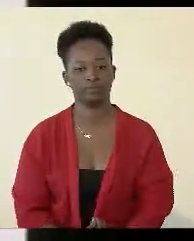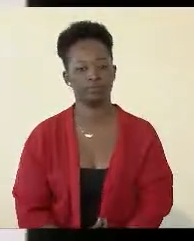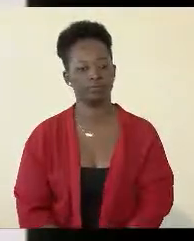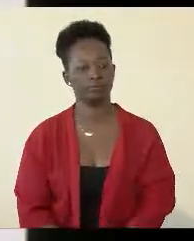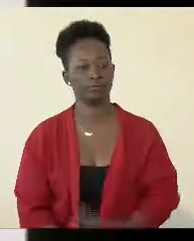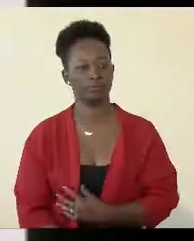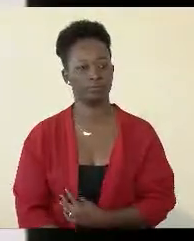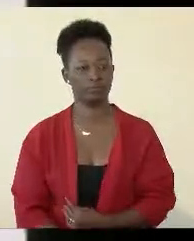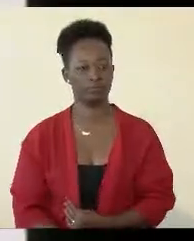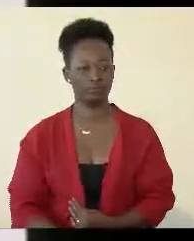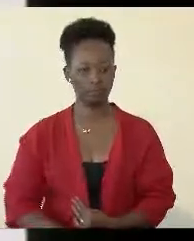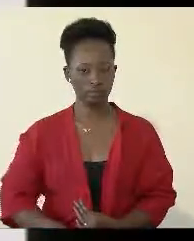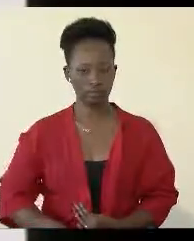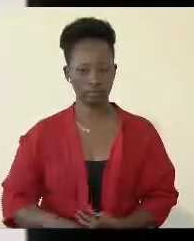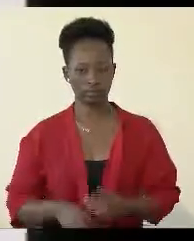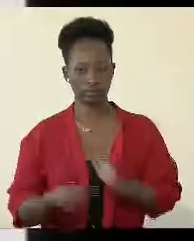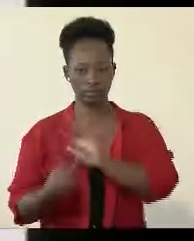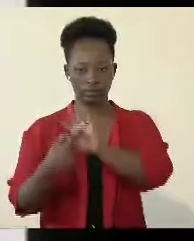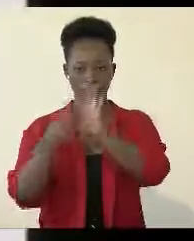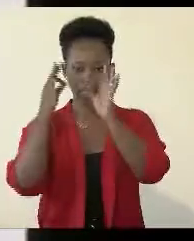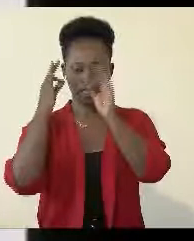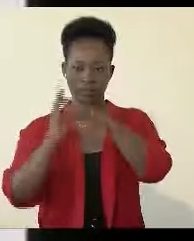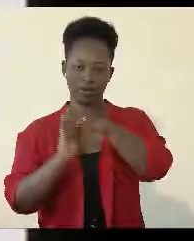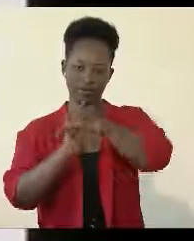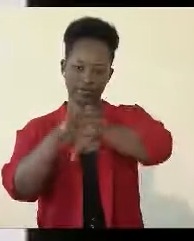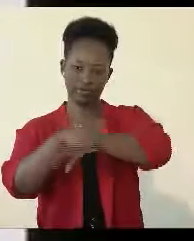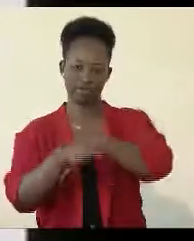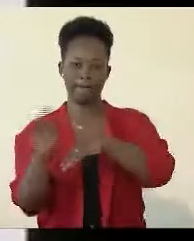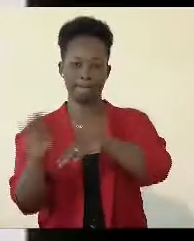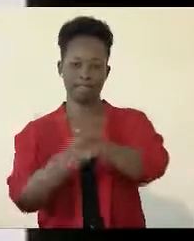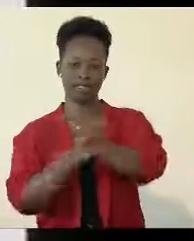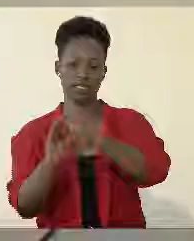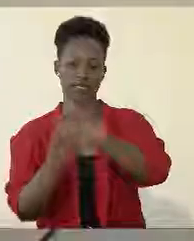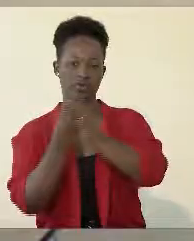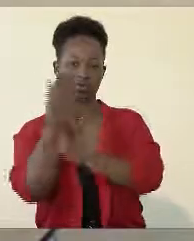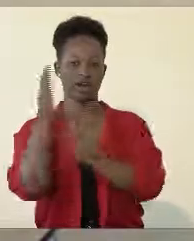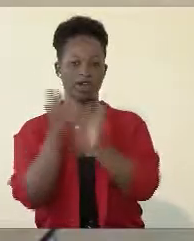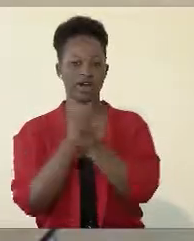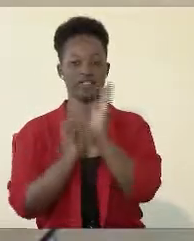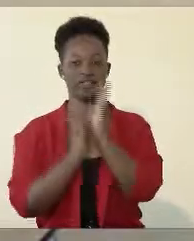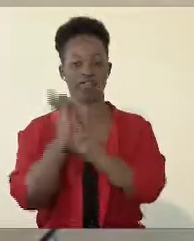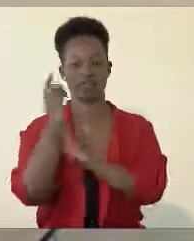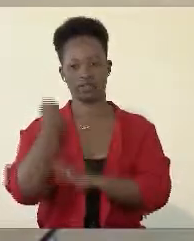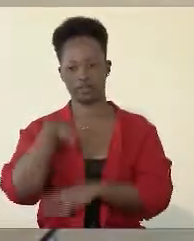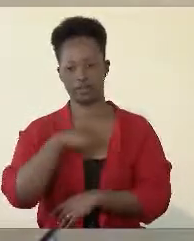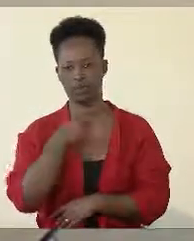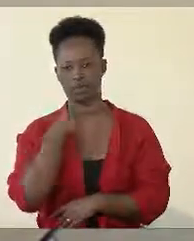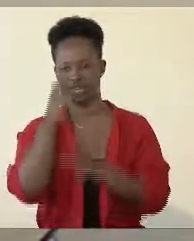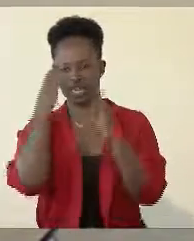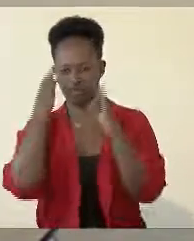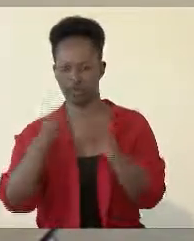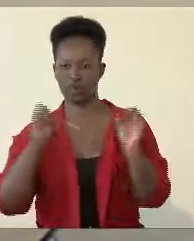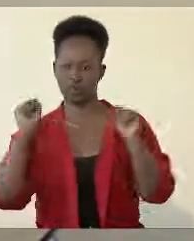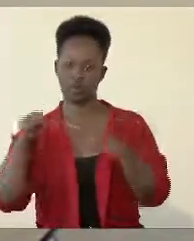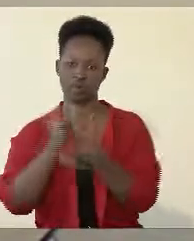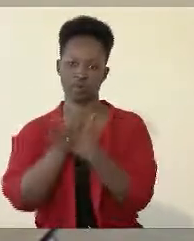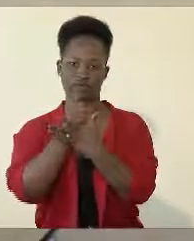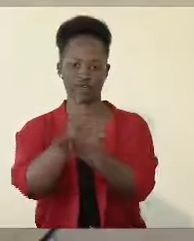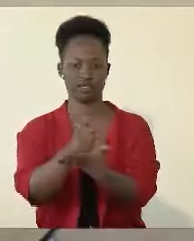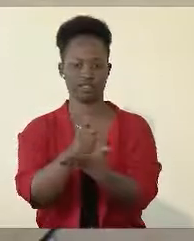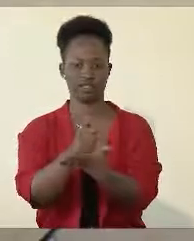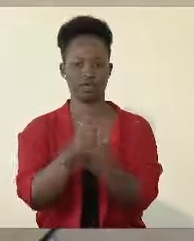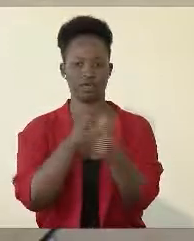at factors that determine or that influence business growth and development. But in this case, we are saying factors that would favor. Strictly, you